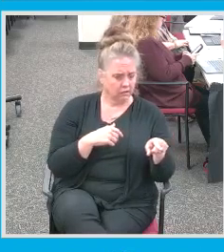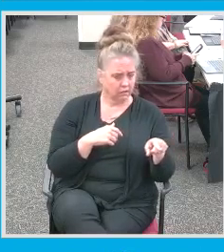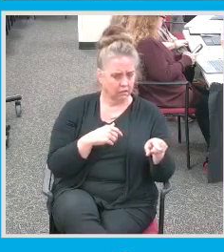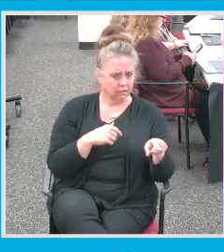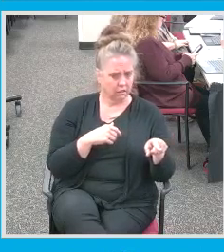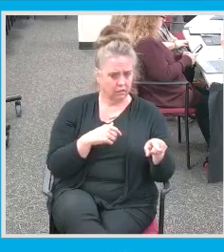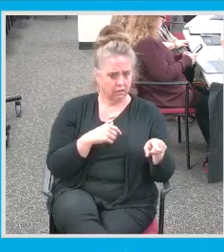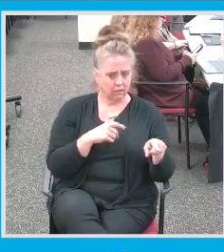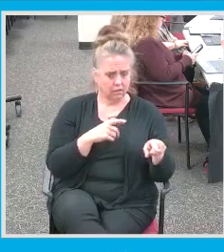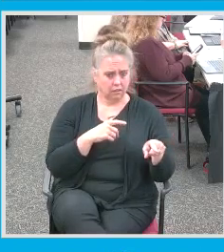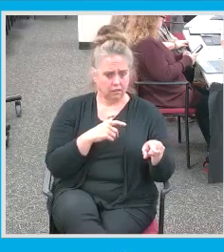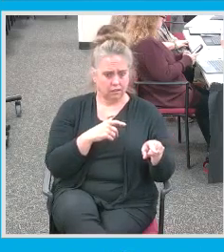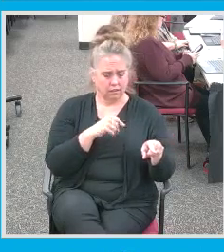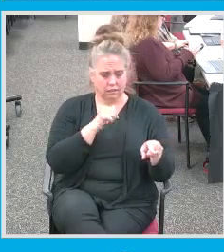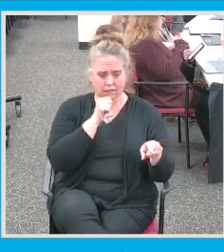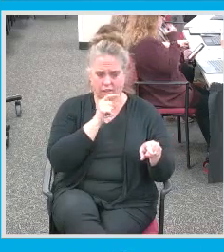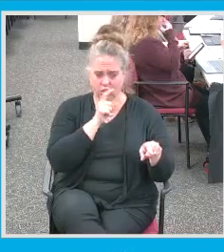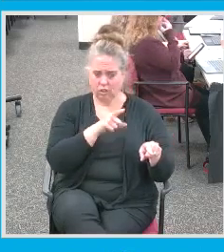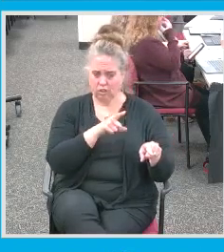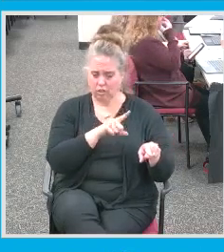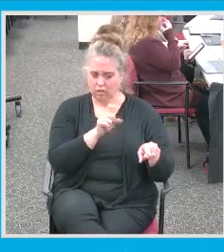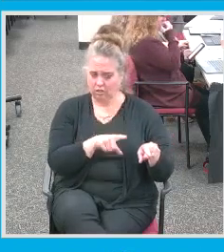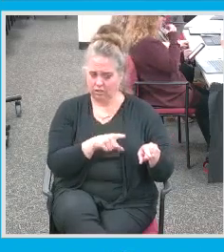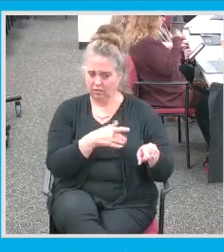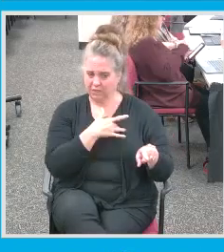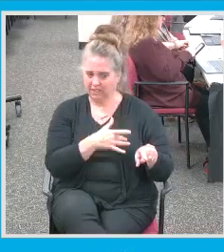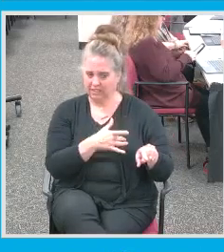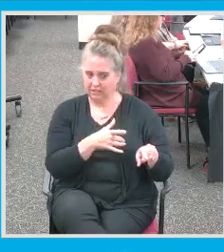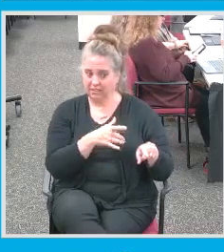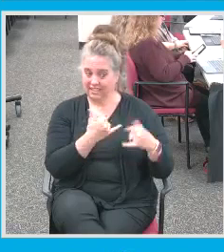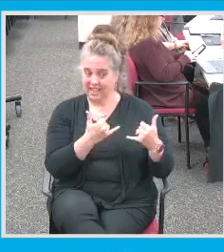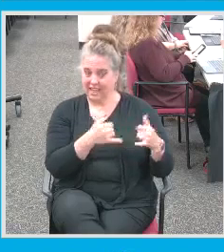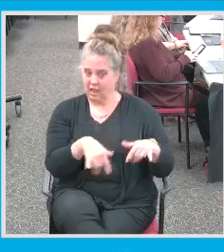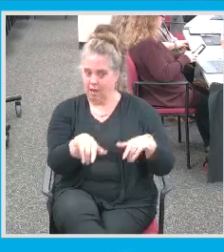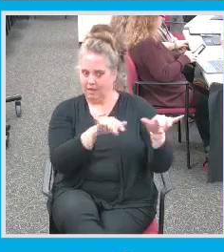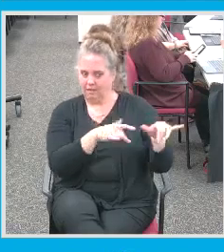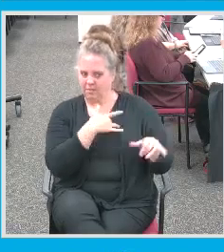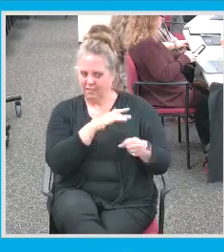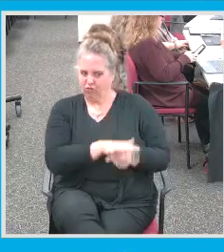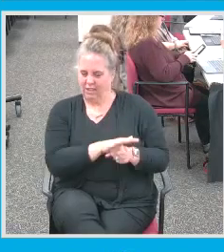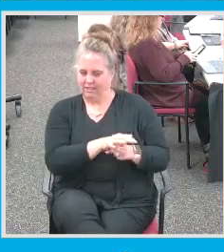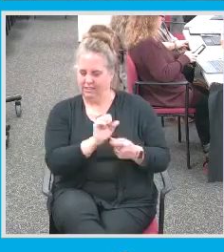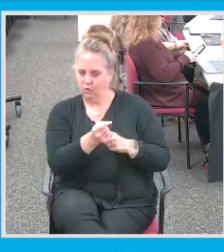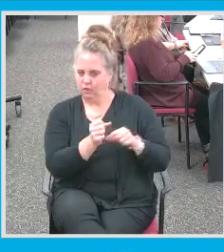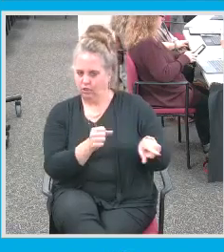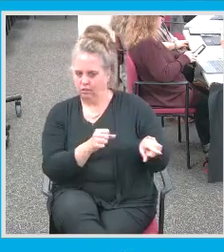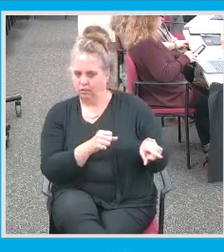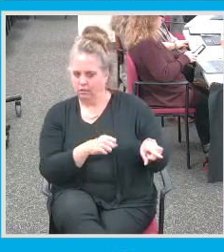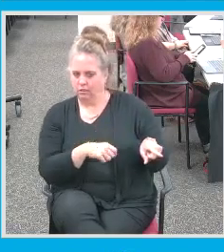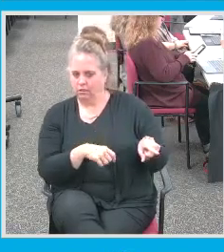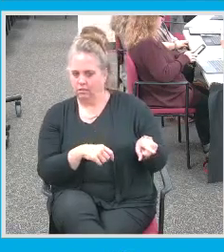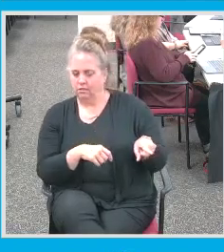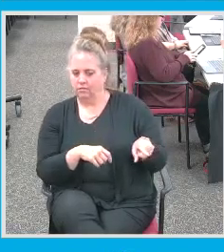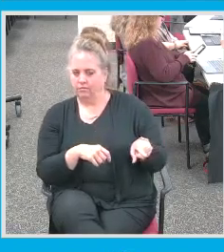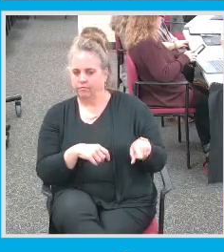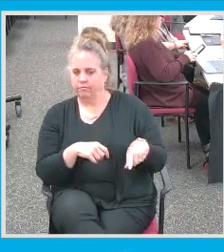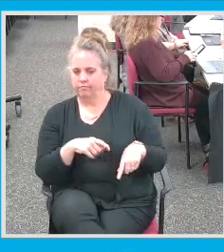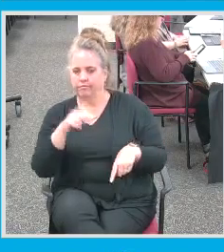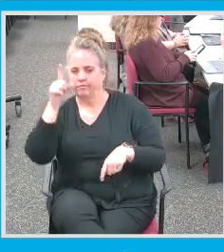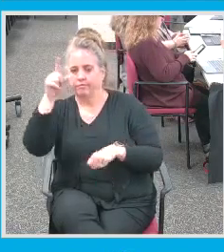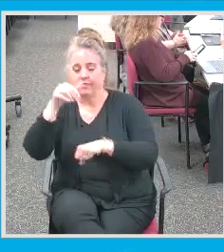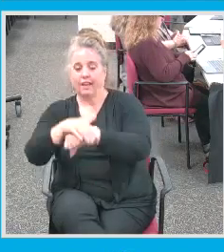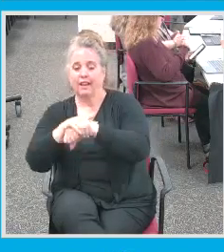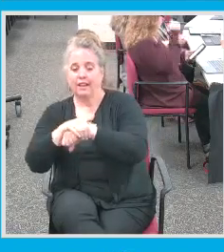be experiencing a stressor because it's so common. Because I don't know about the England statistics or what's happening across the country, but I